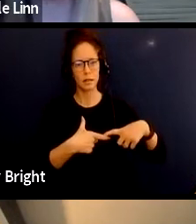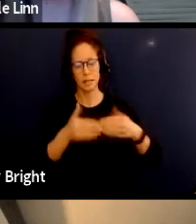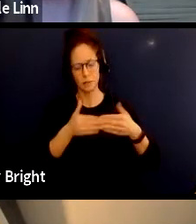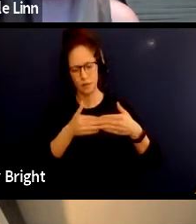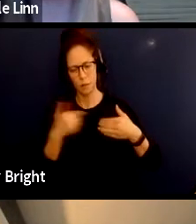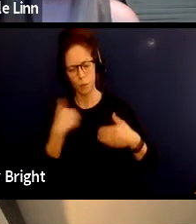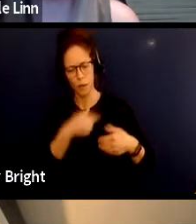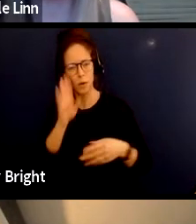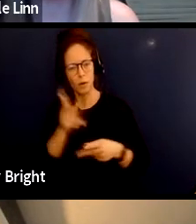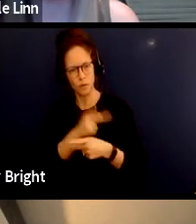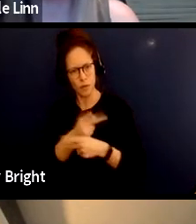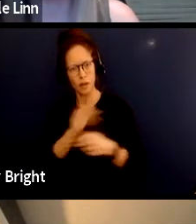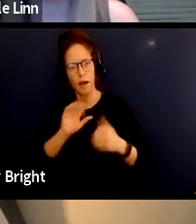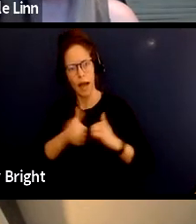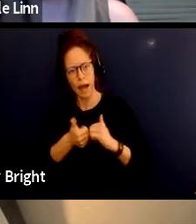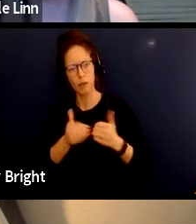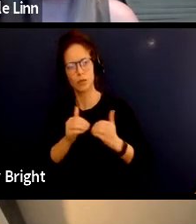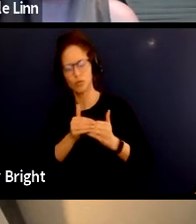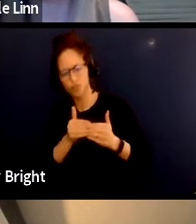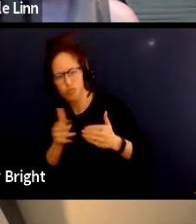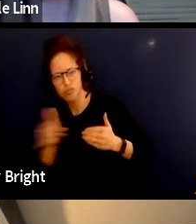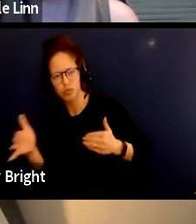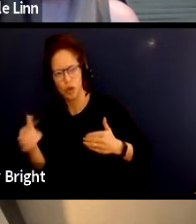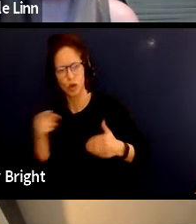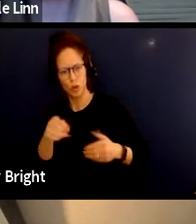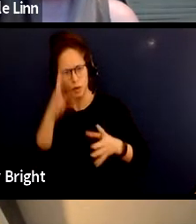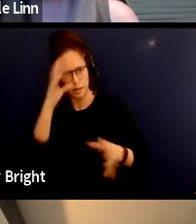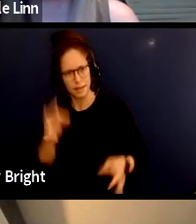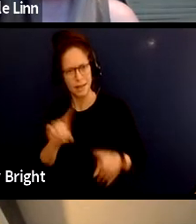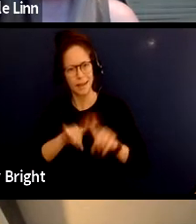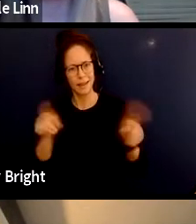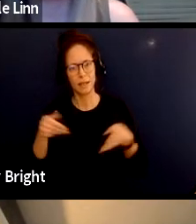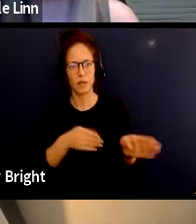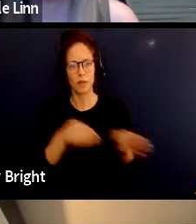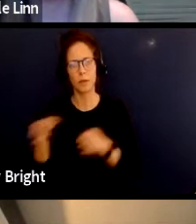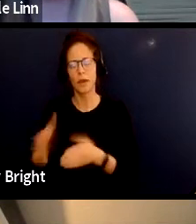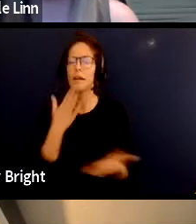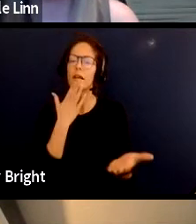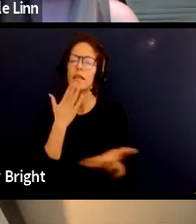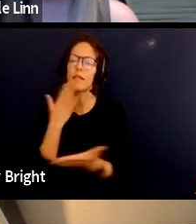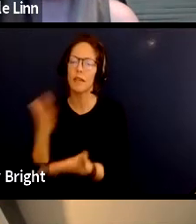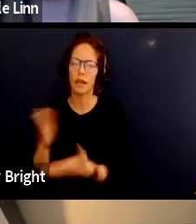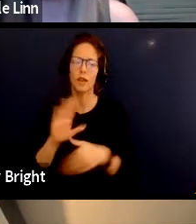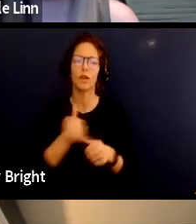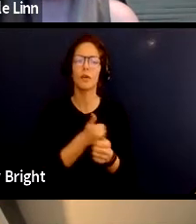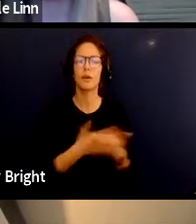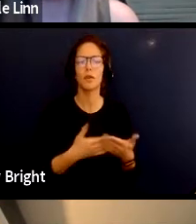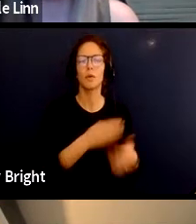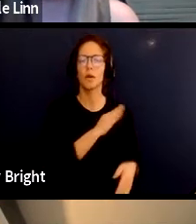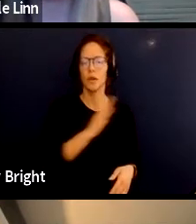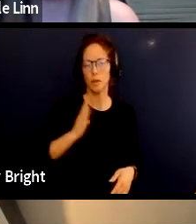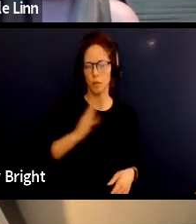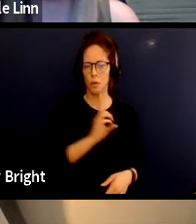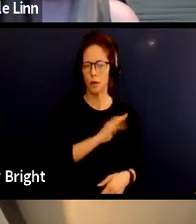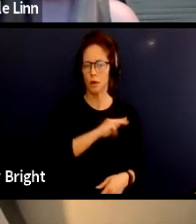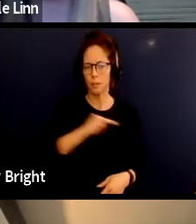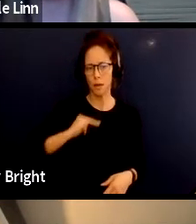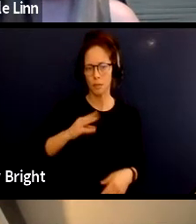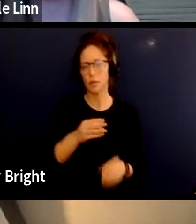year. You could choose a different way. Thank you, members of the board and Superintendent Whitney.